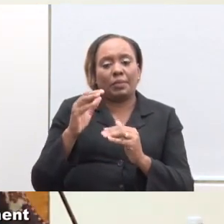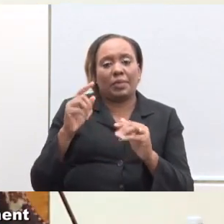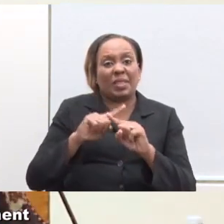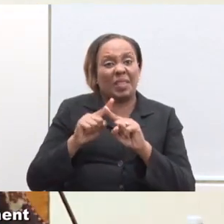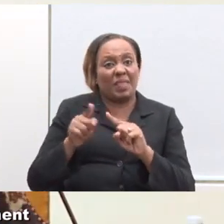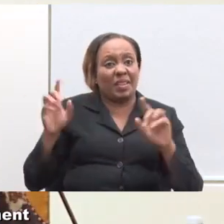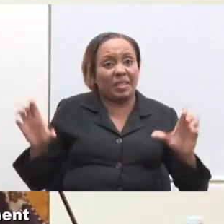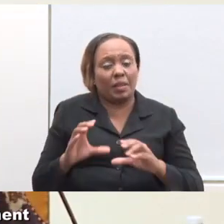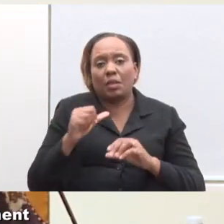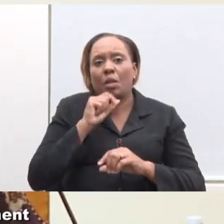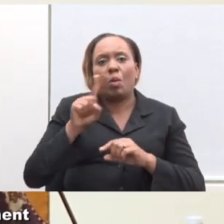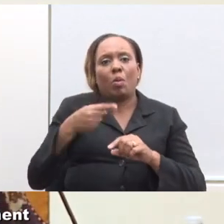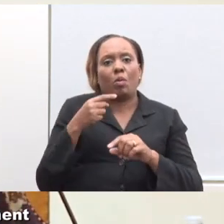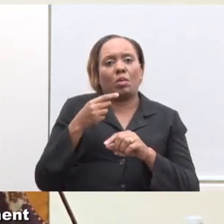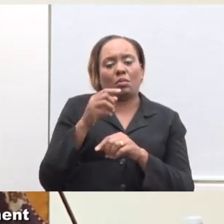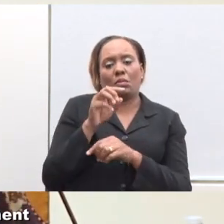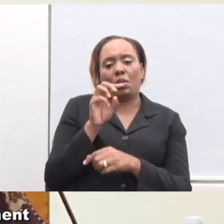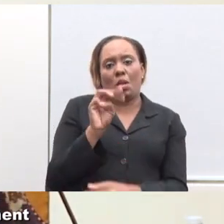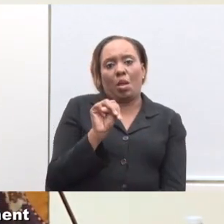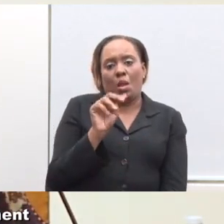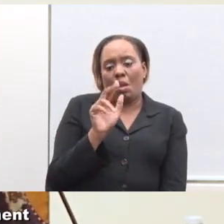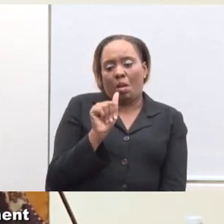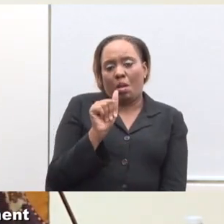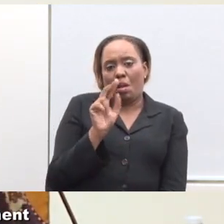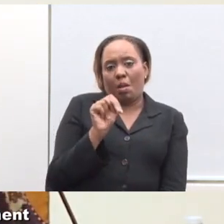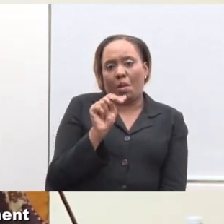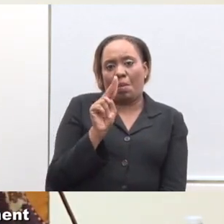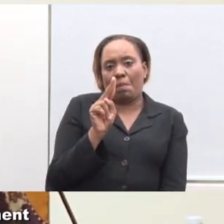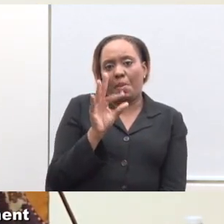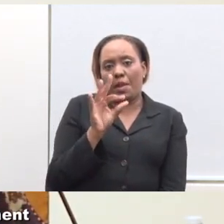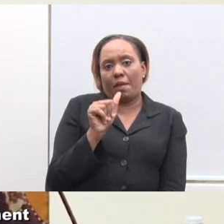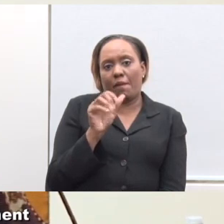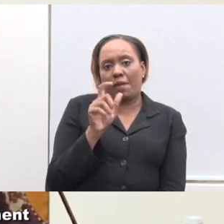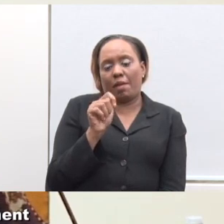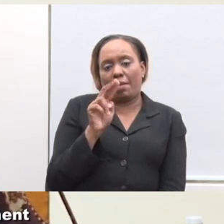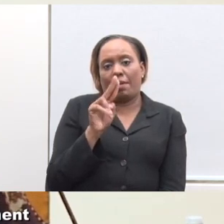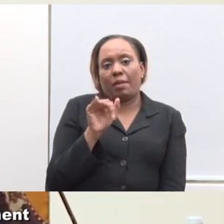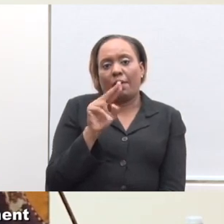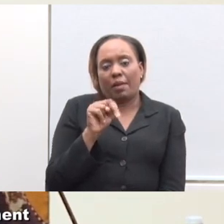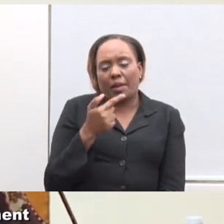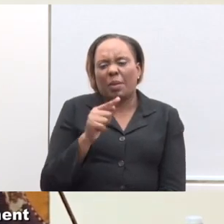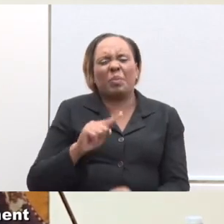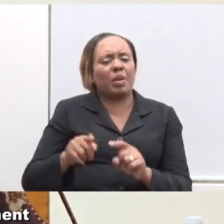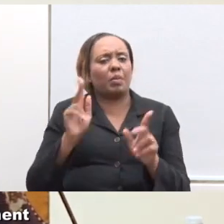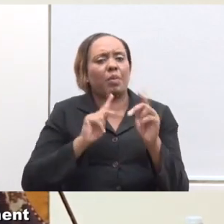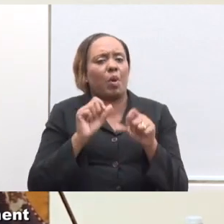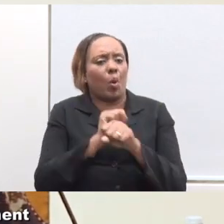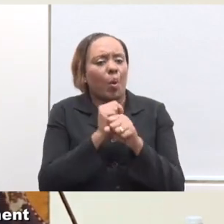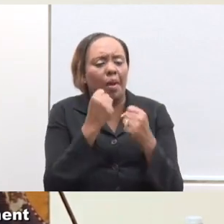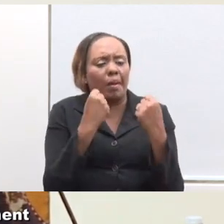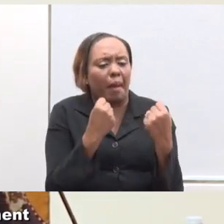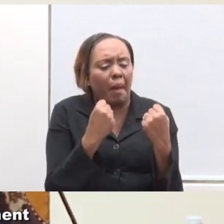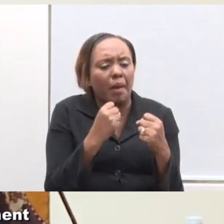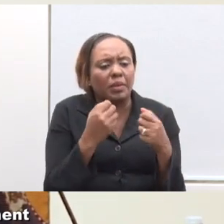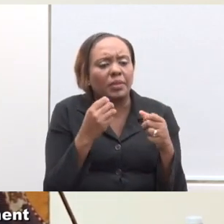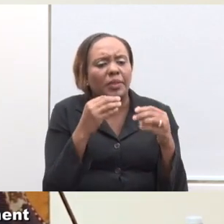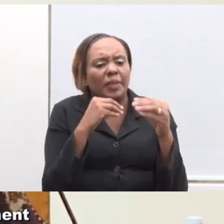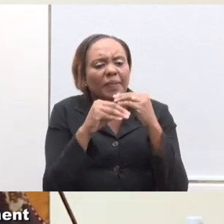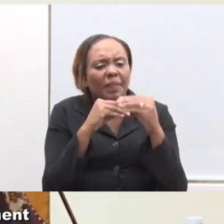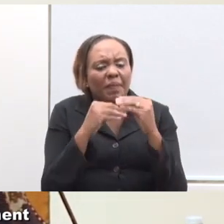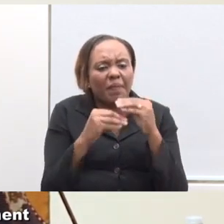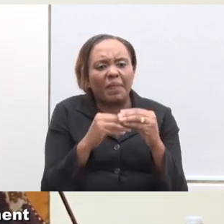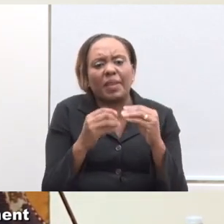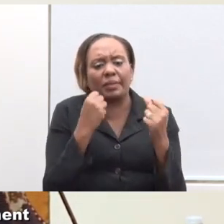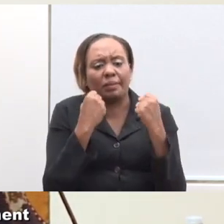traditional manufacturing, but we have among us mechanics and auto car men who have been able for years